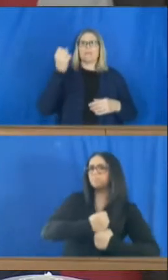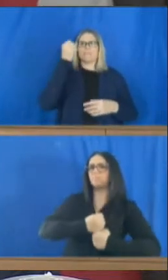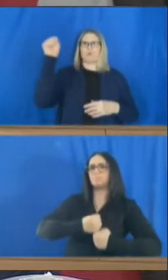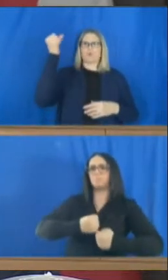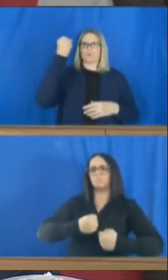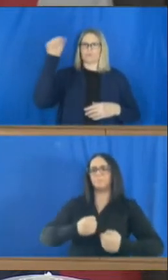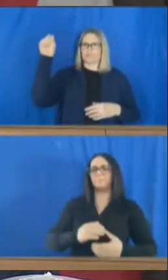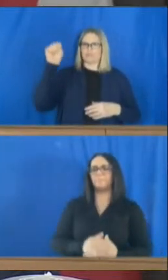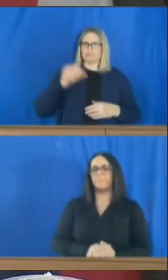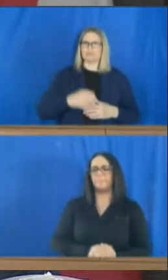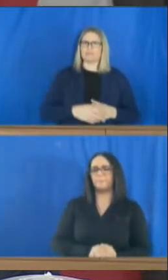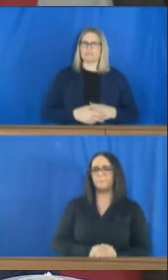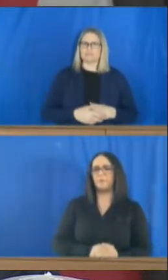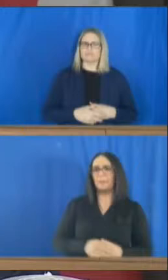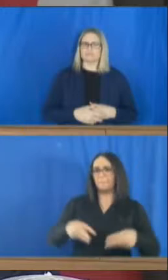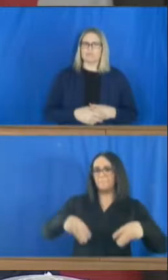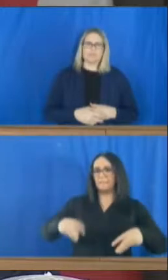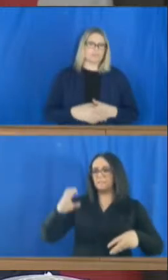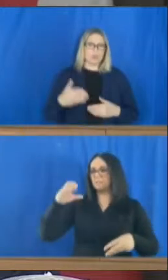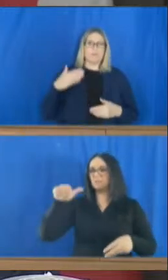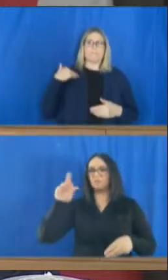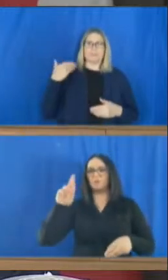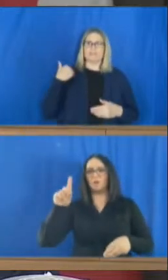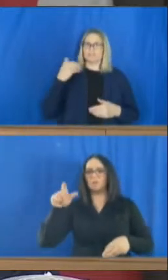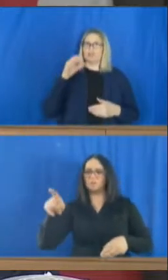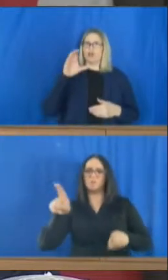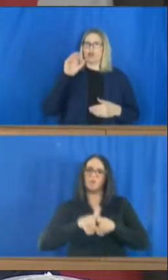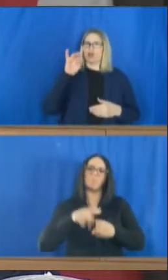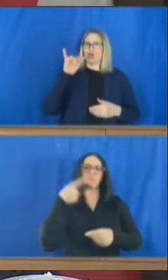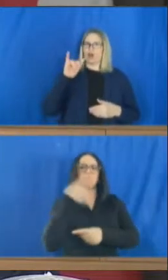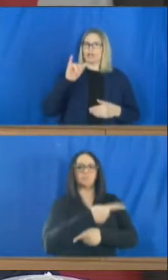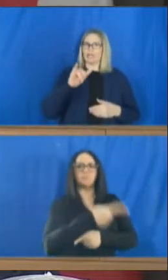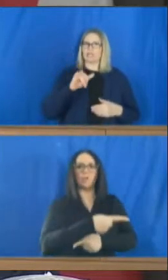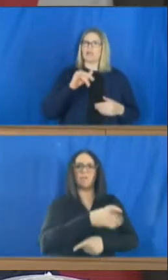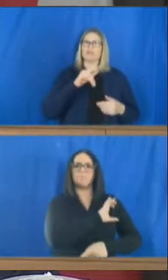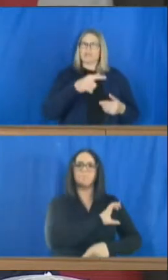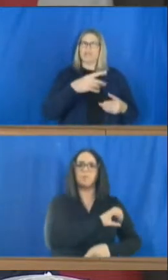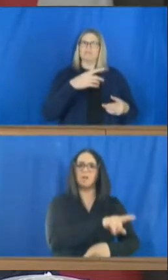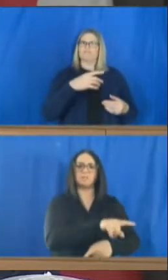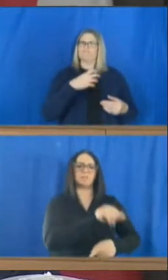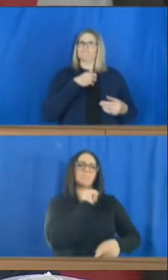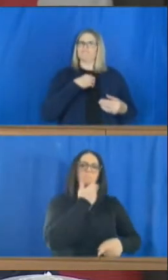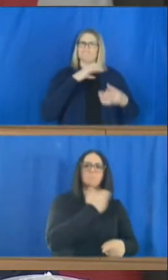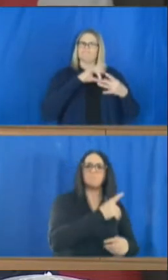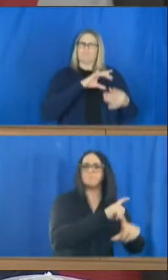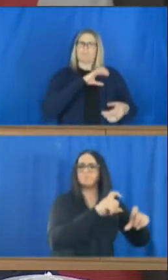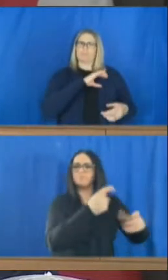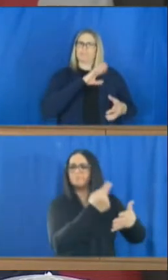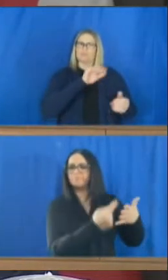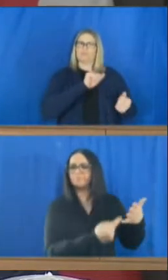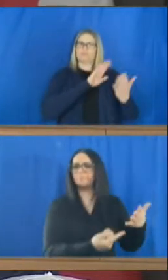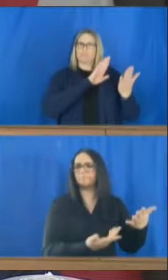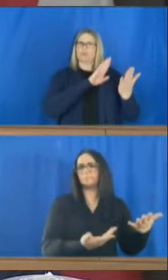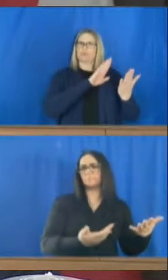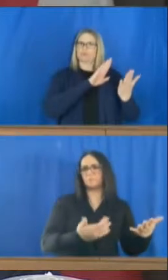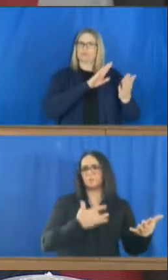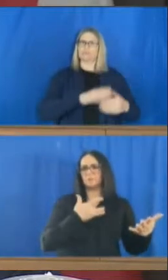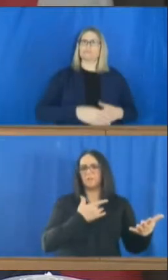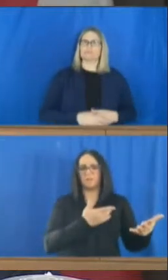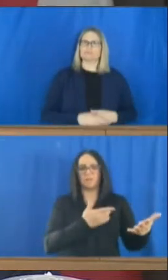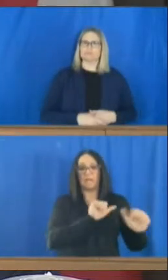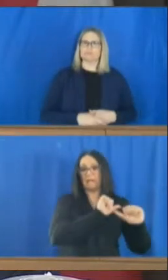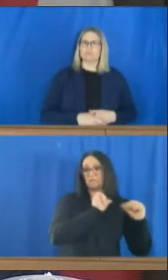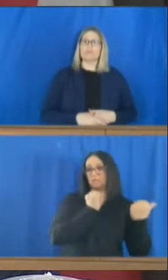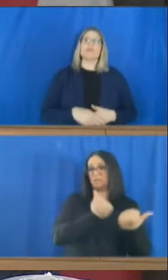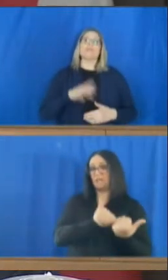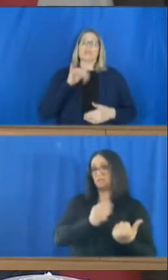line, and they're asking for an investigation and for him to even be removed from cabinet. I'm looking for the Premier's reaction to